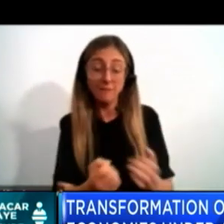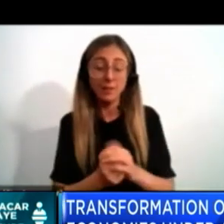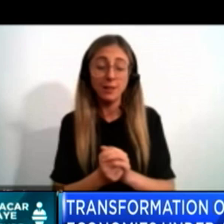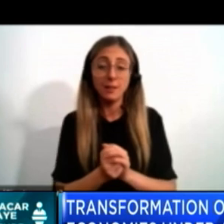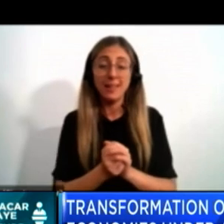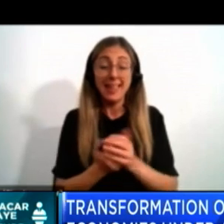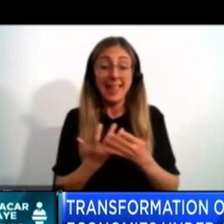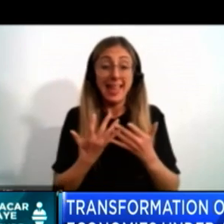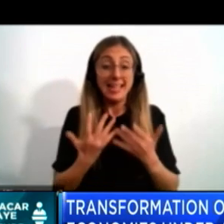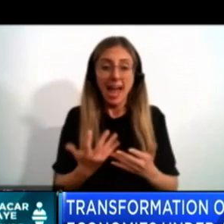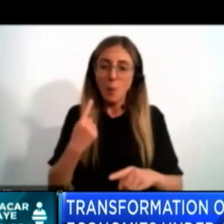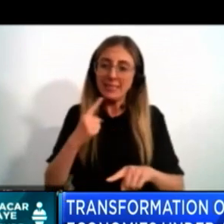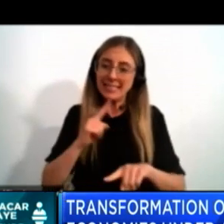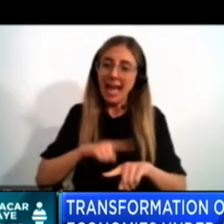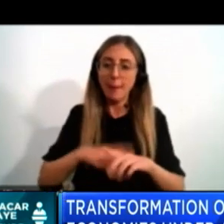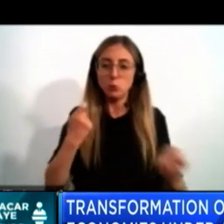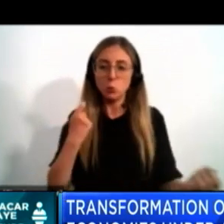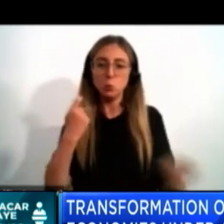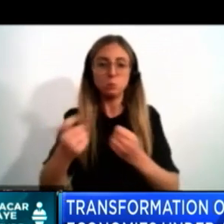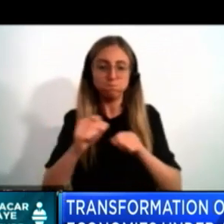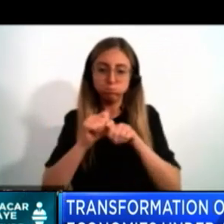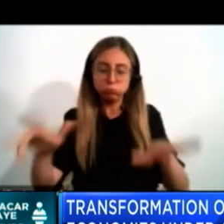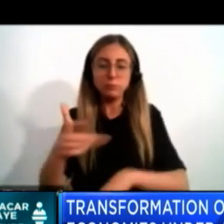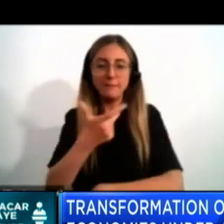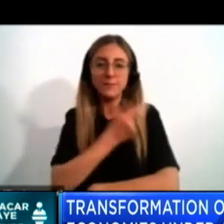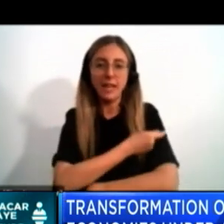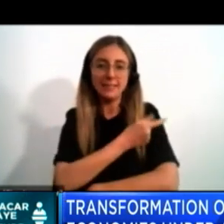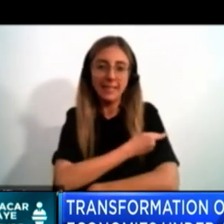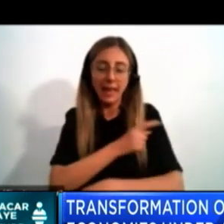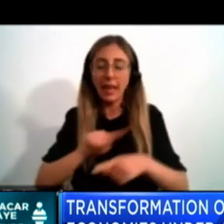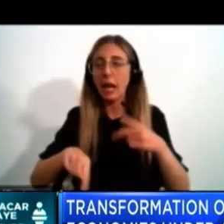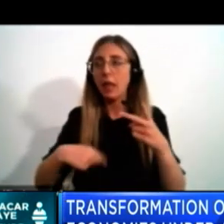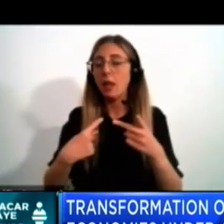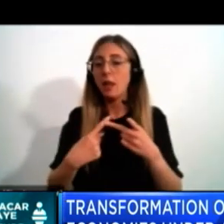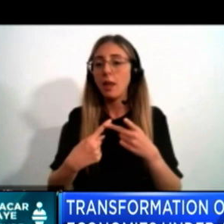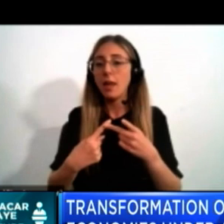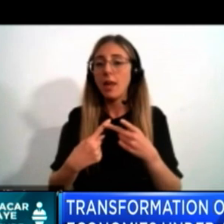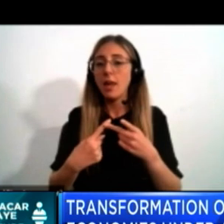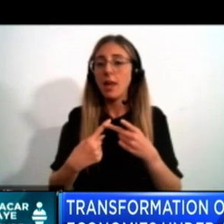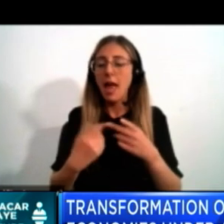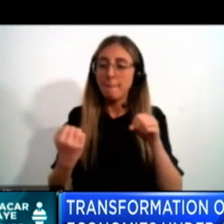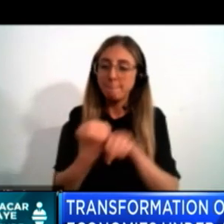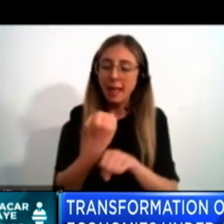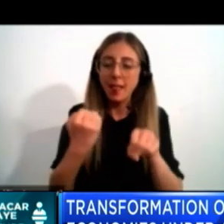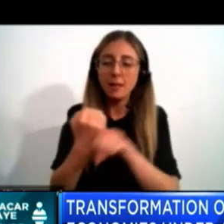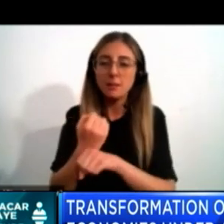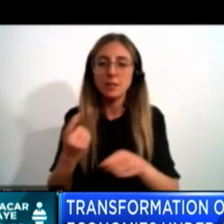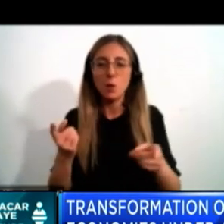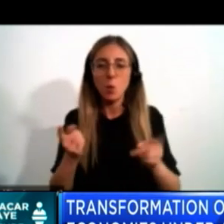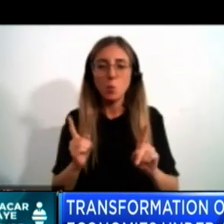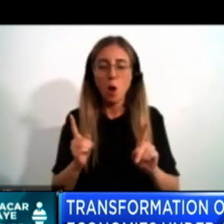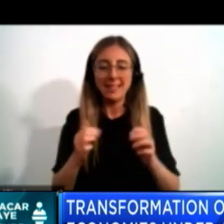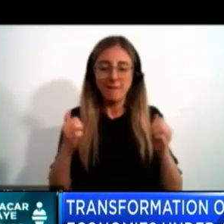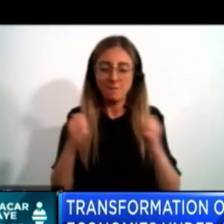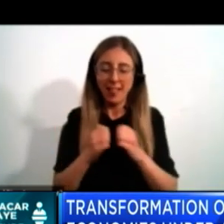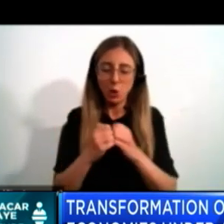a call to action to produce vaccines, pharmaceuticals, and build a viable intra-regional